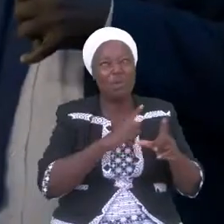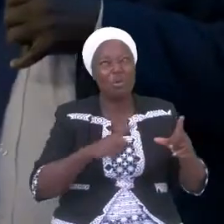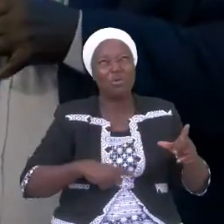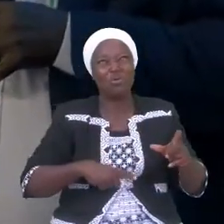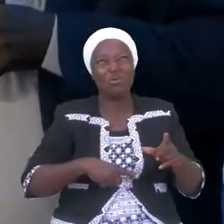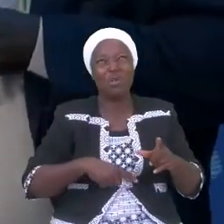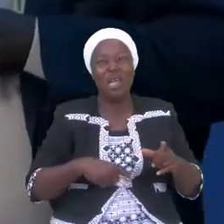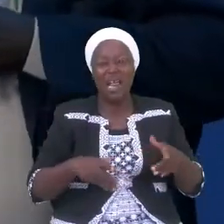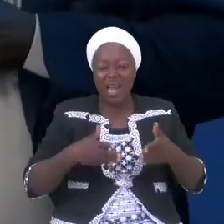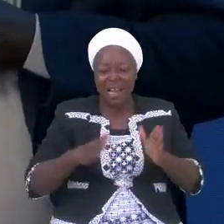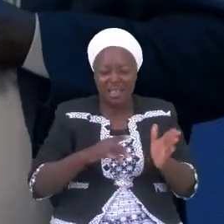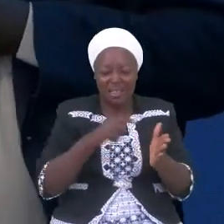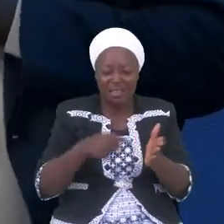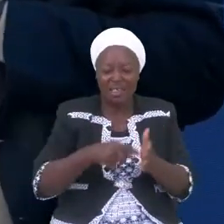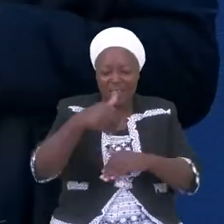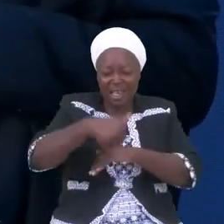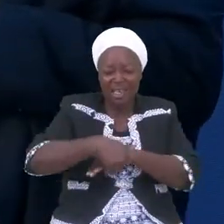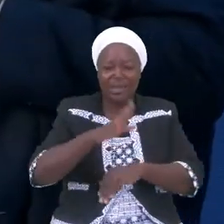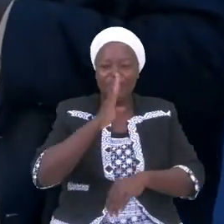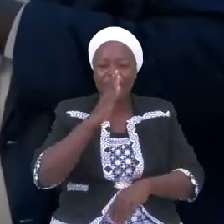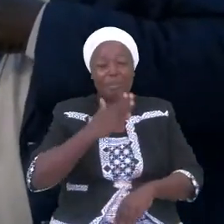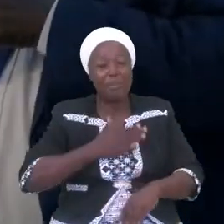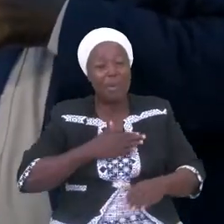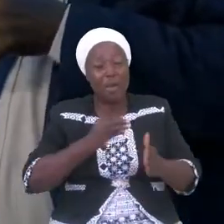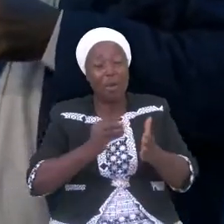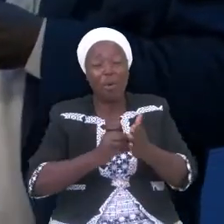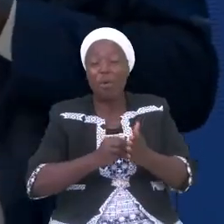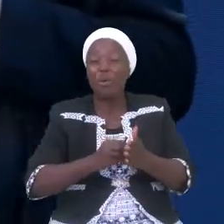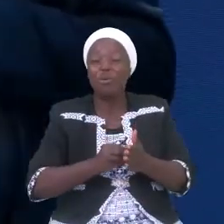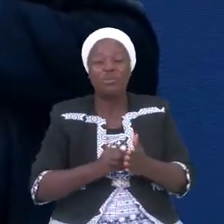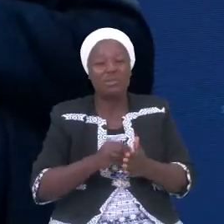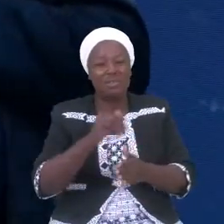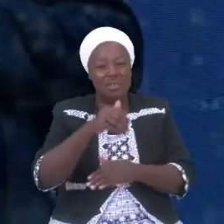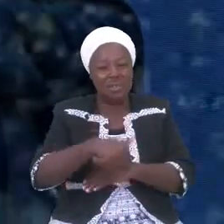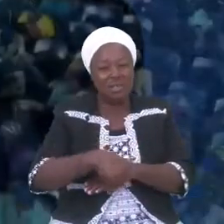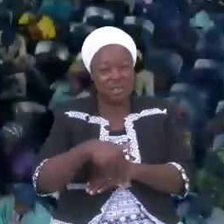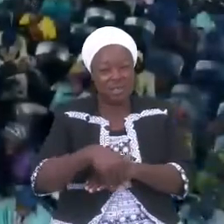night. The night of total emancipation.